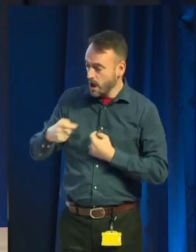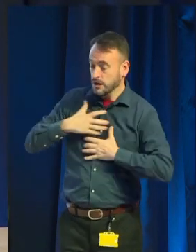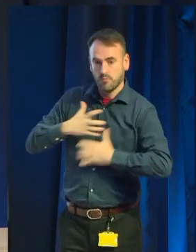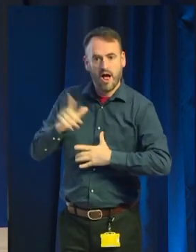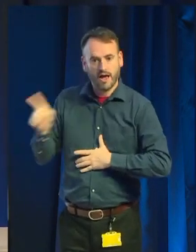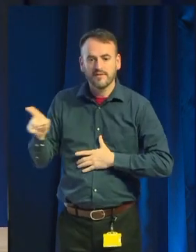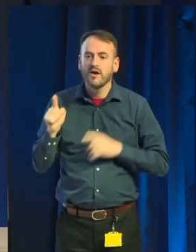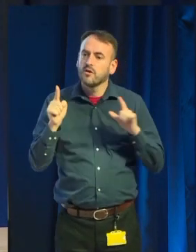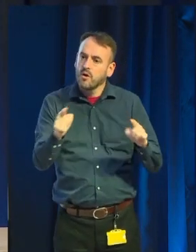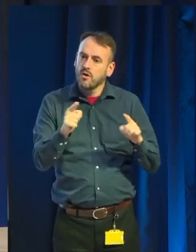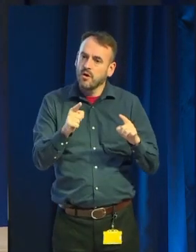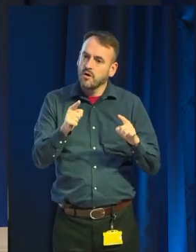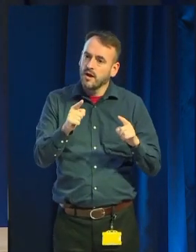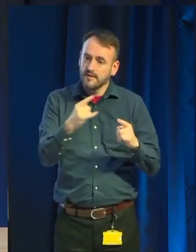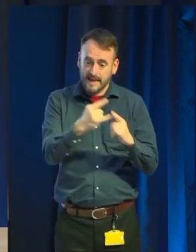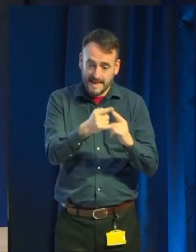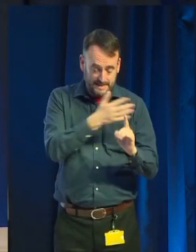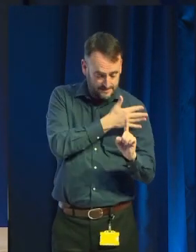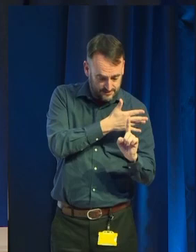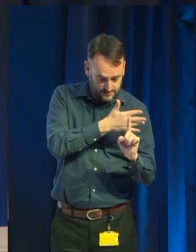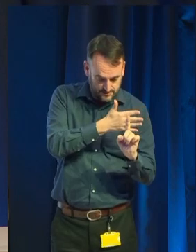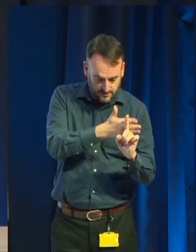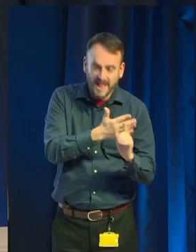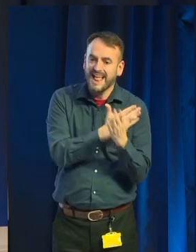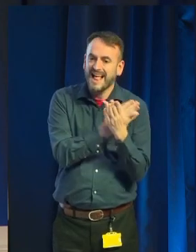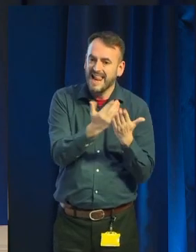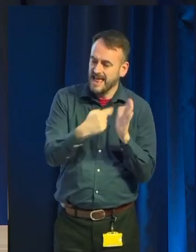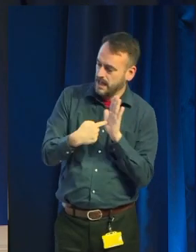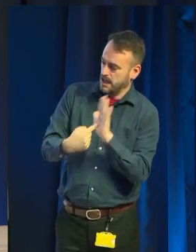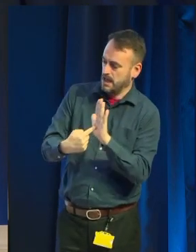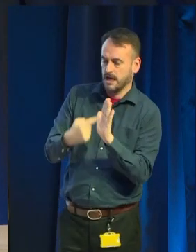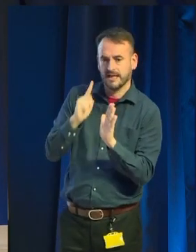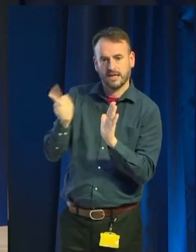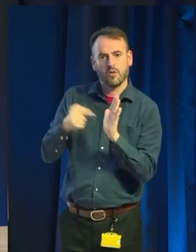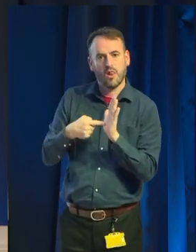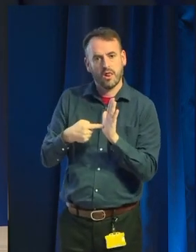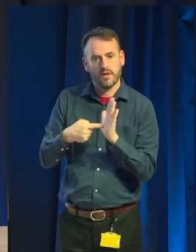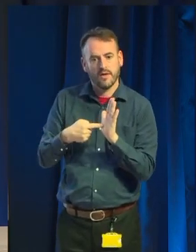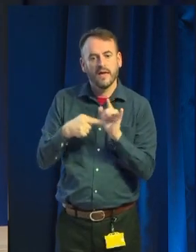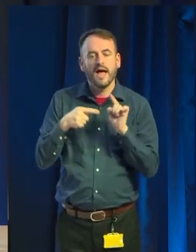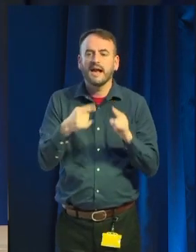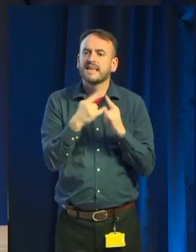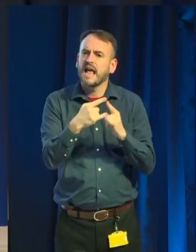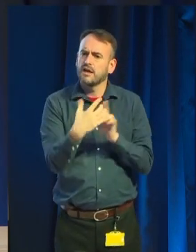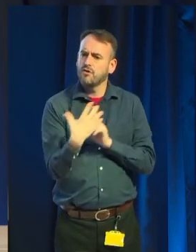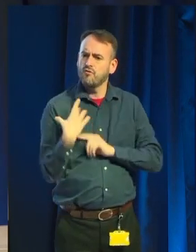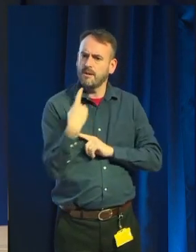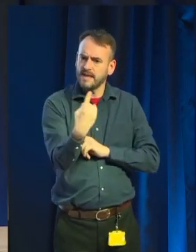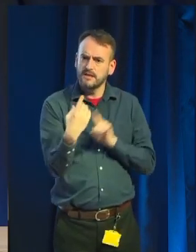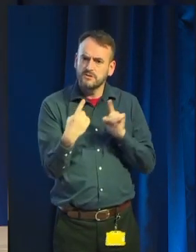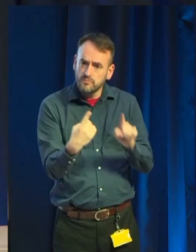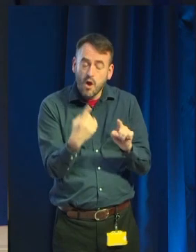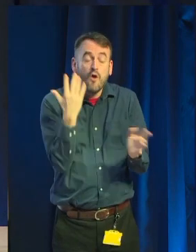states when it's added that way. The type of representation that I chose was realistic but centered